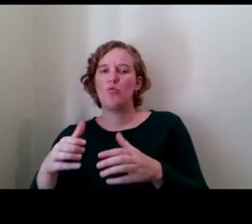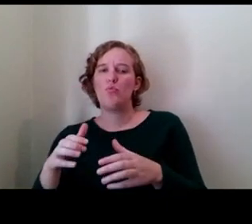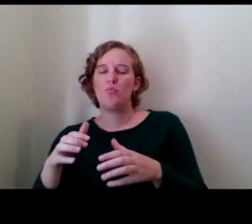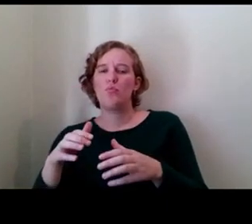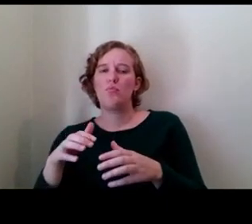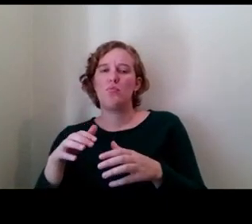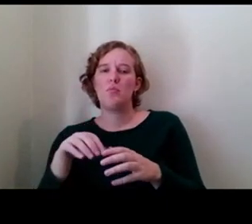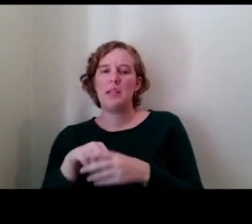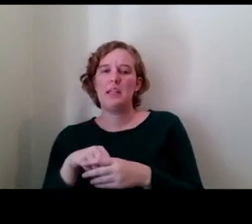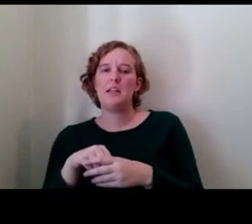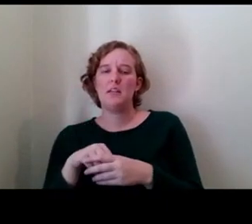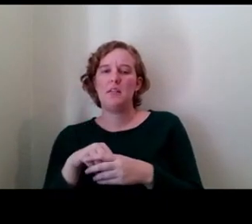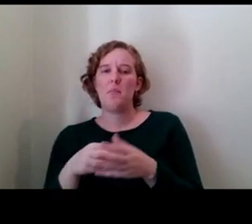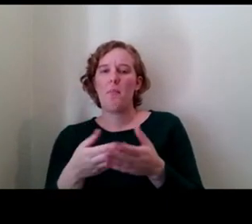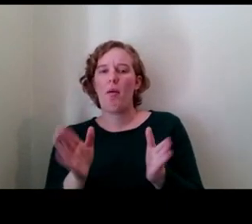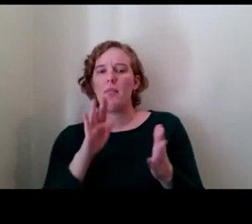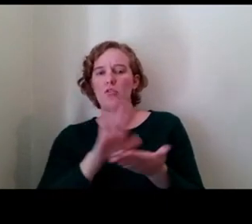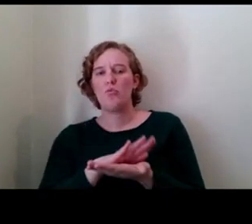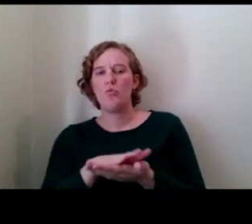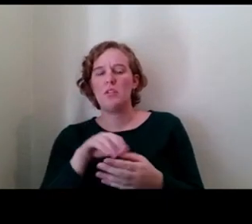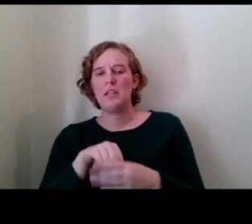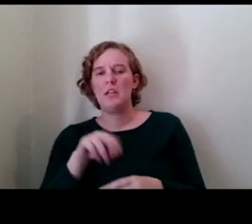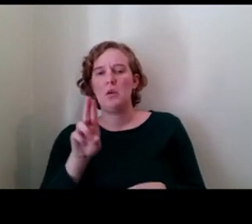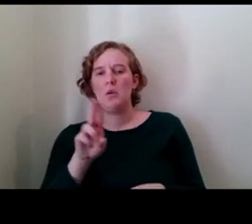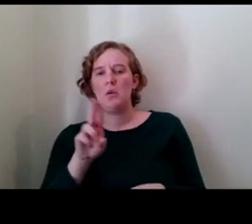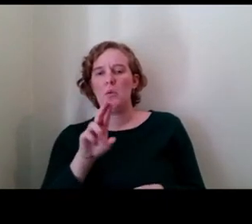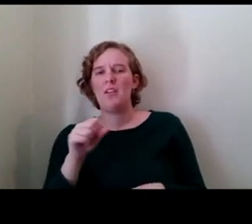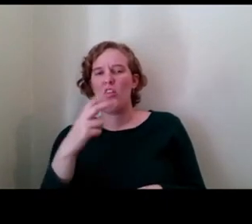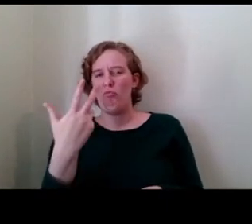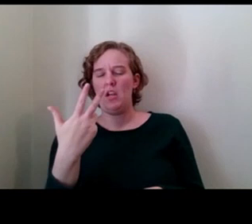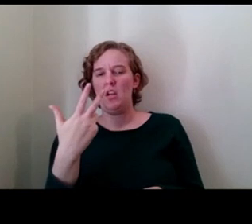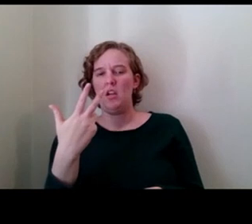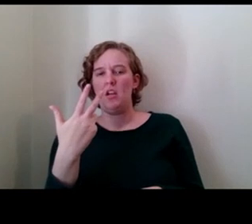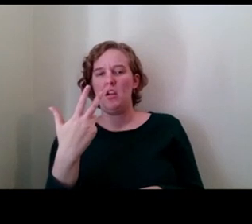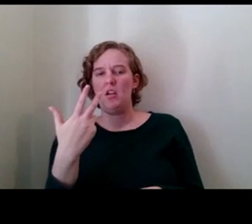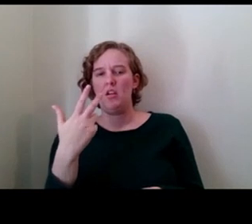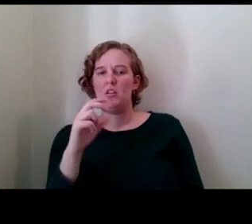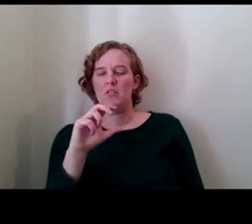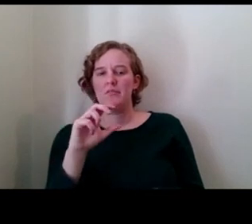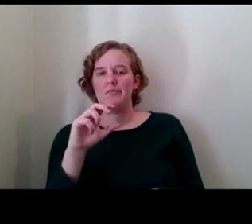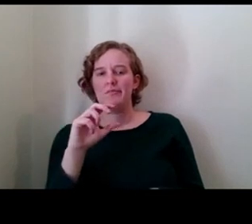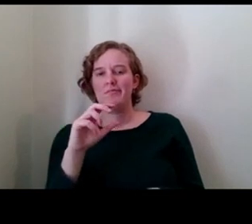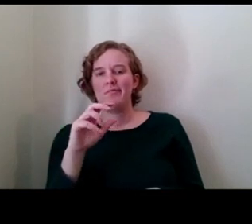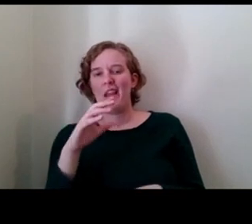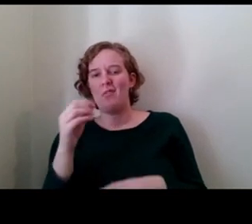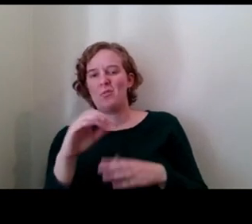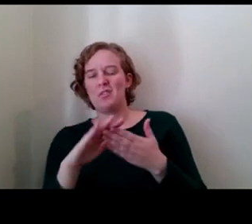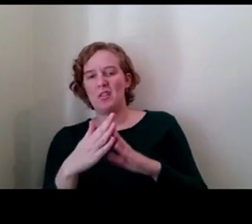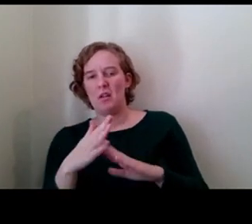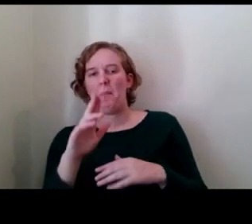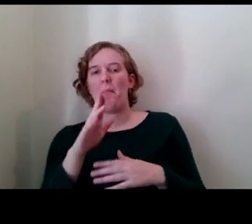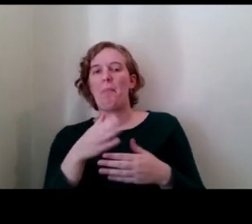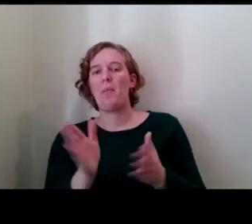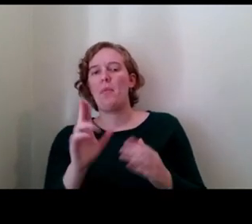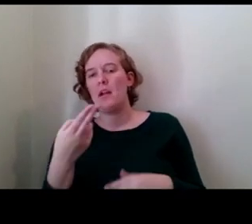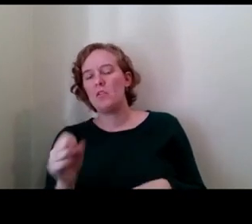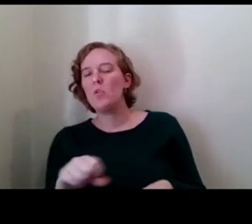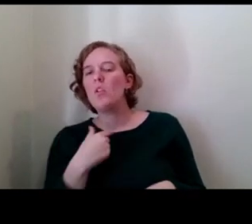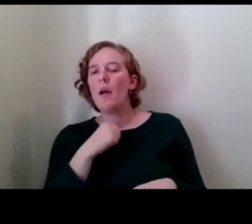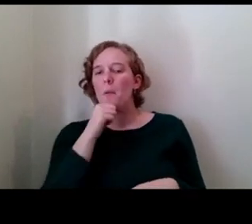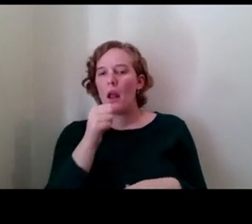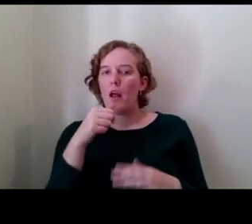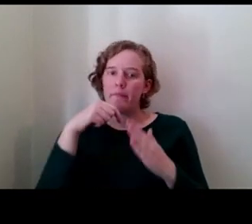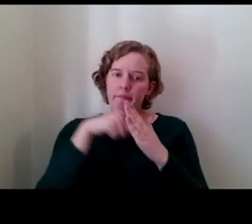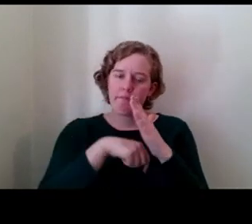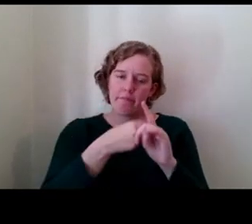in suburban public schools in the US, in 3 suburban public high schools. And I won't go into the details of the work. There